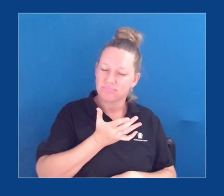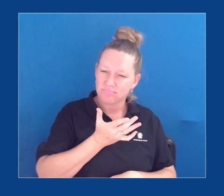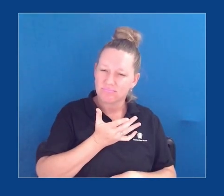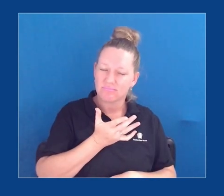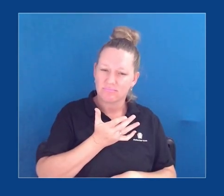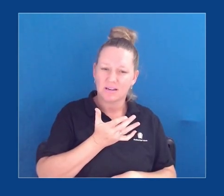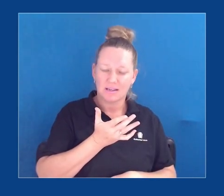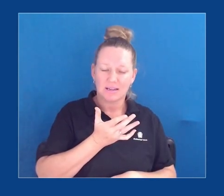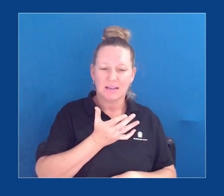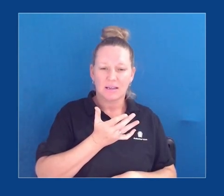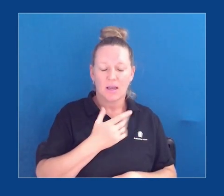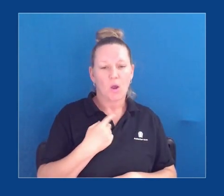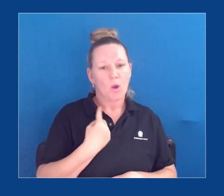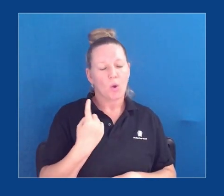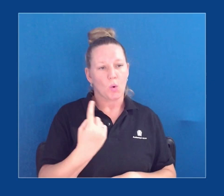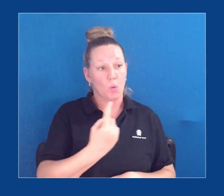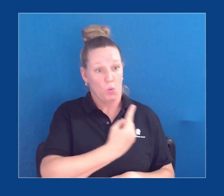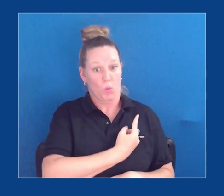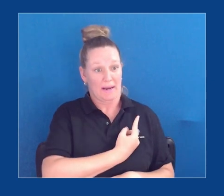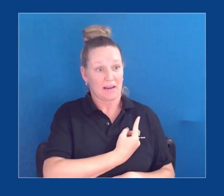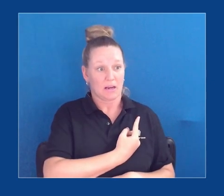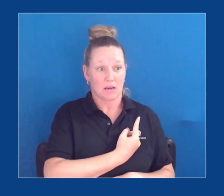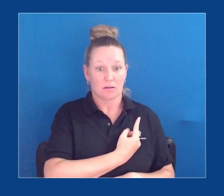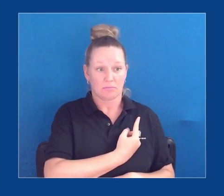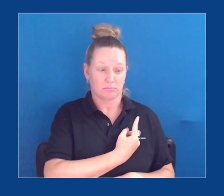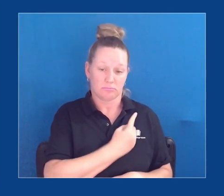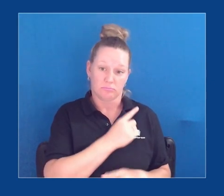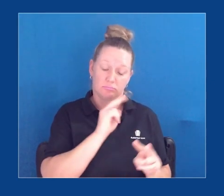and we'd all seen the